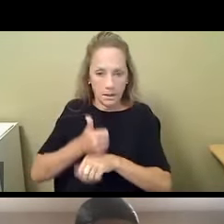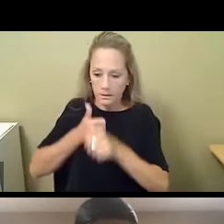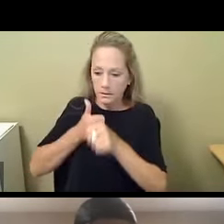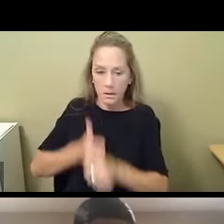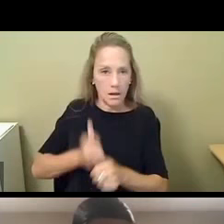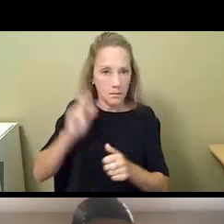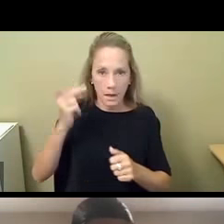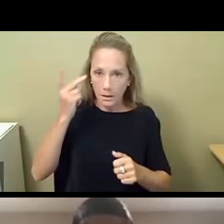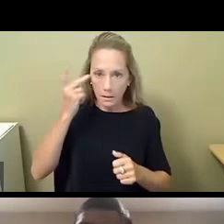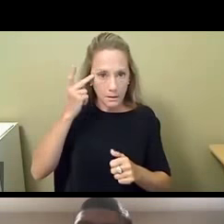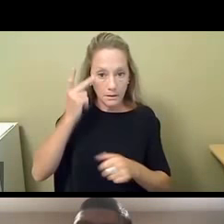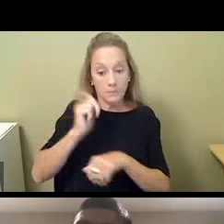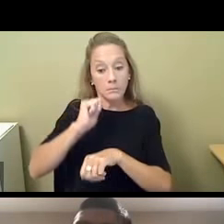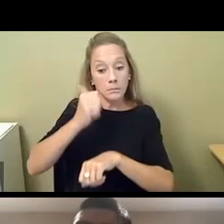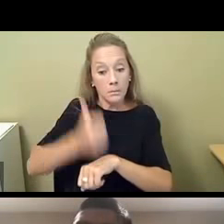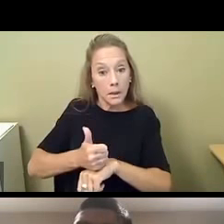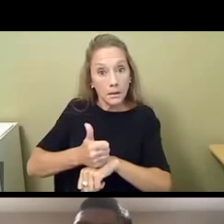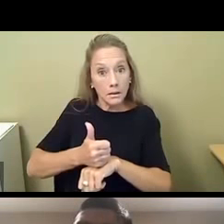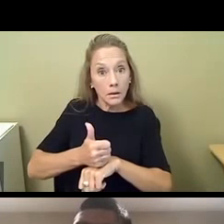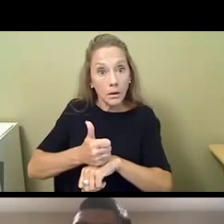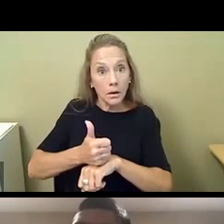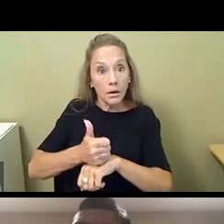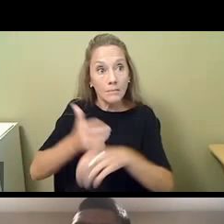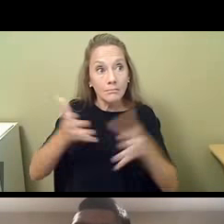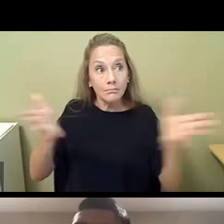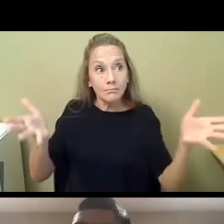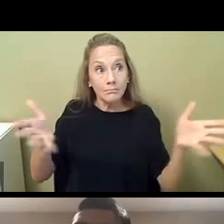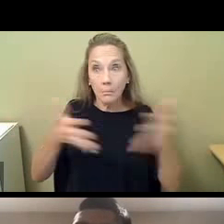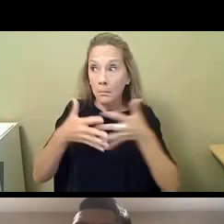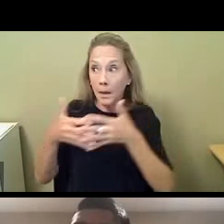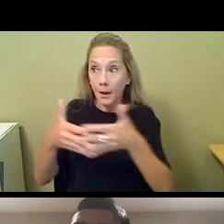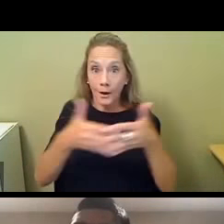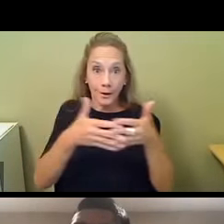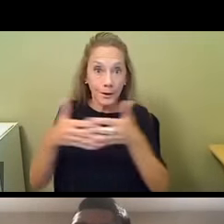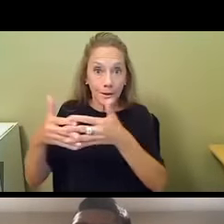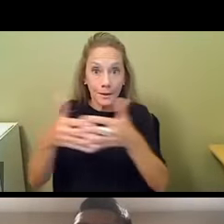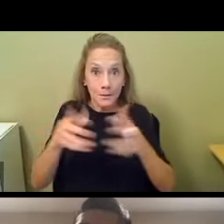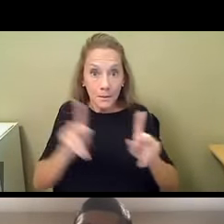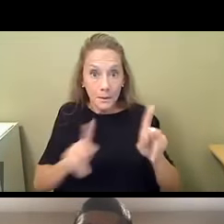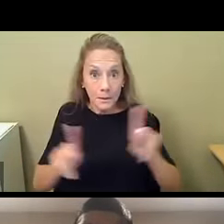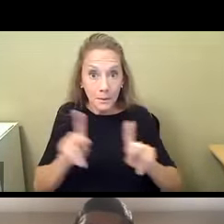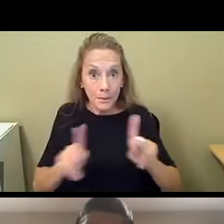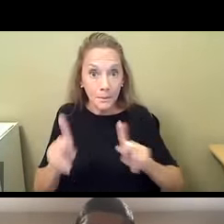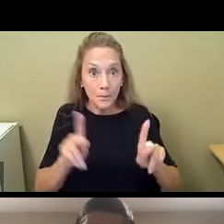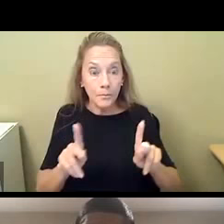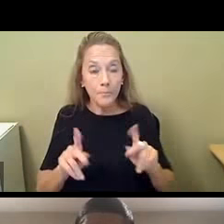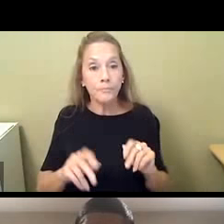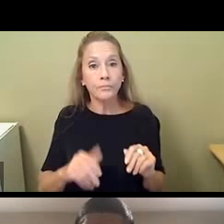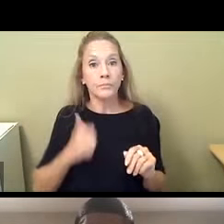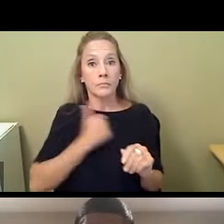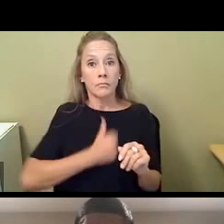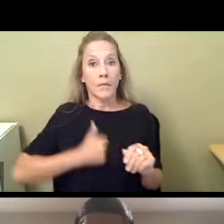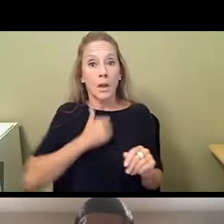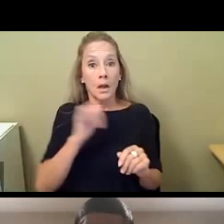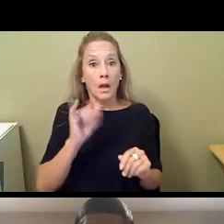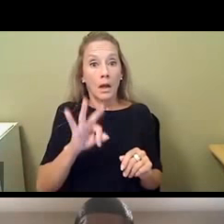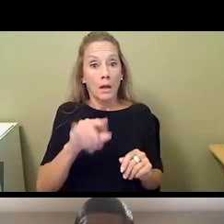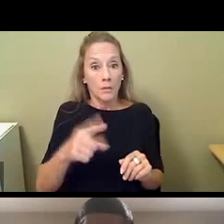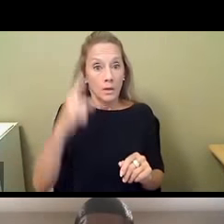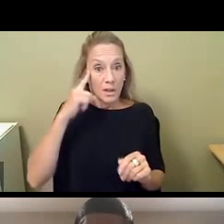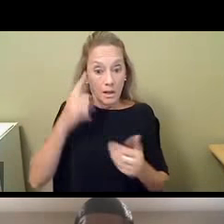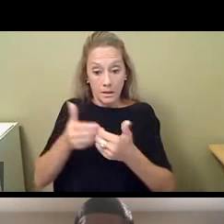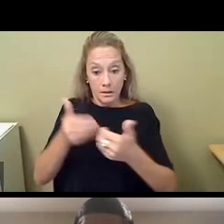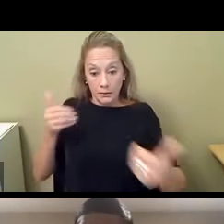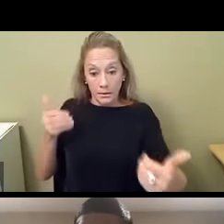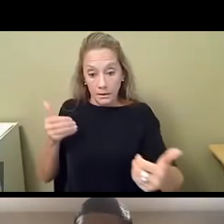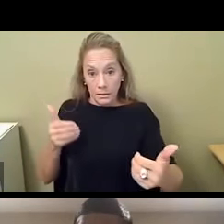but that's based on being Americans. I apologize if that was divisive. I can't